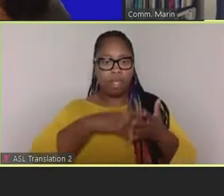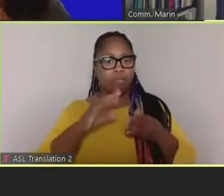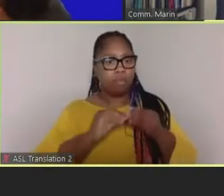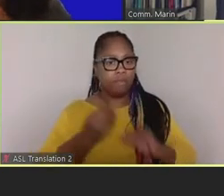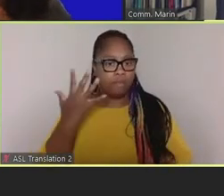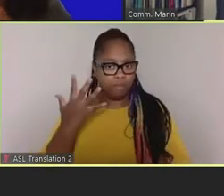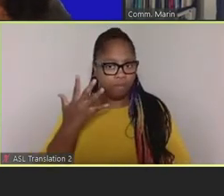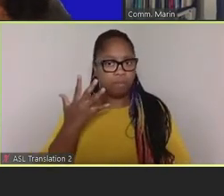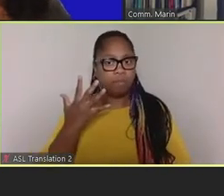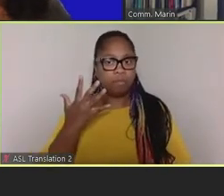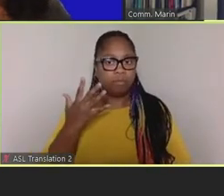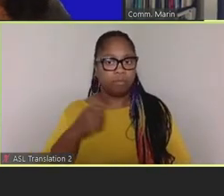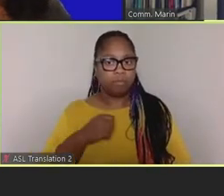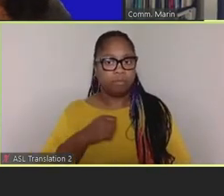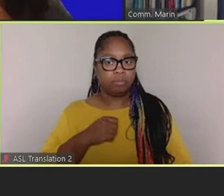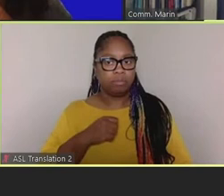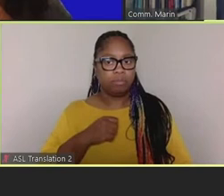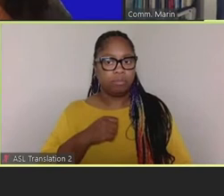5.